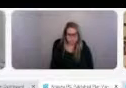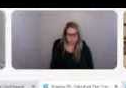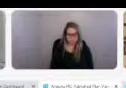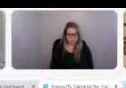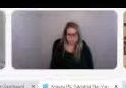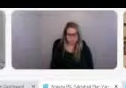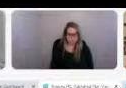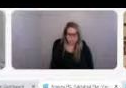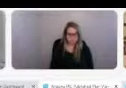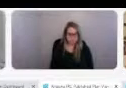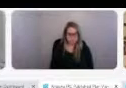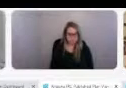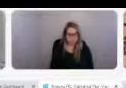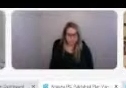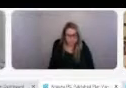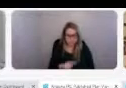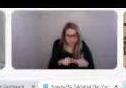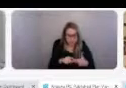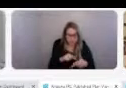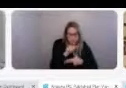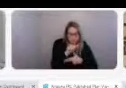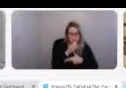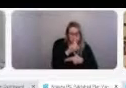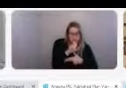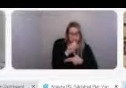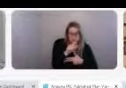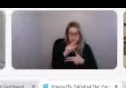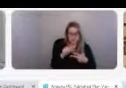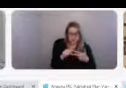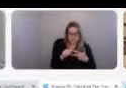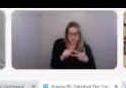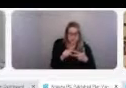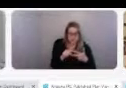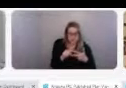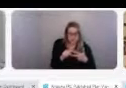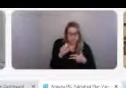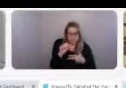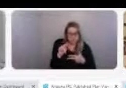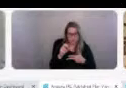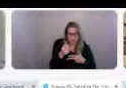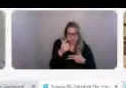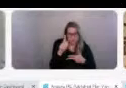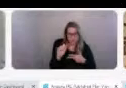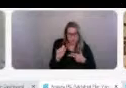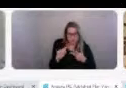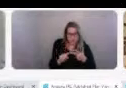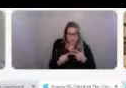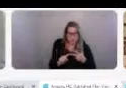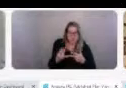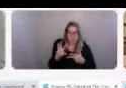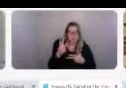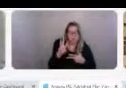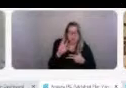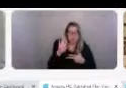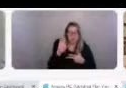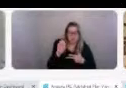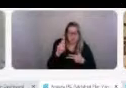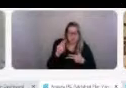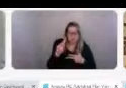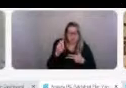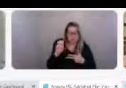our next race will be a deal nadiela angela salazar williford and then brendan